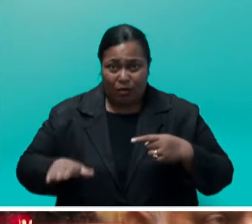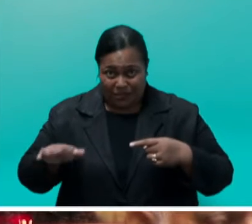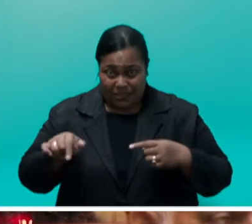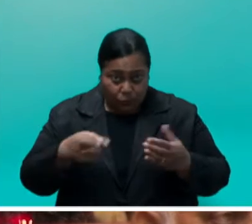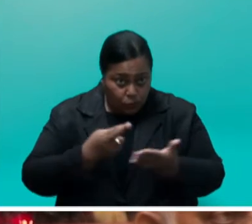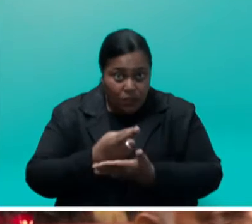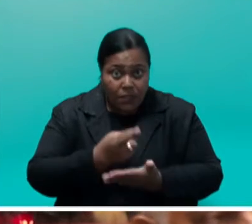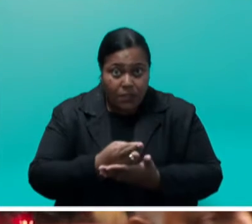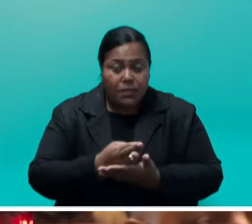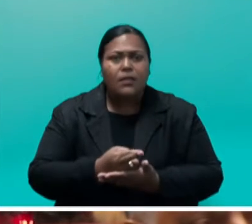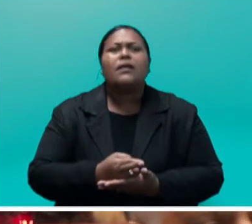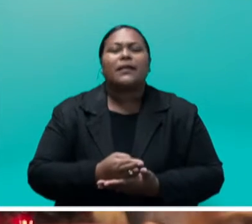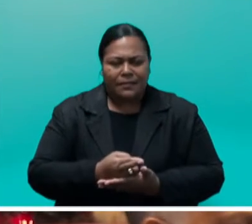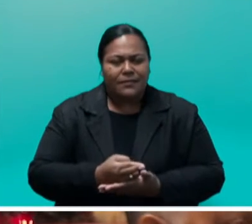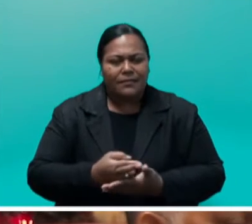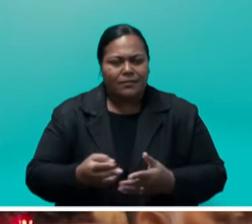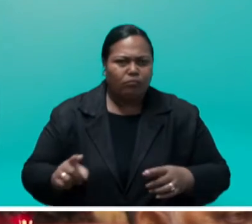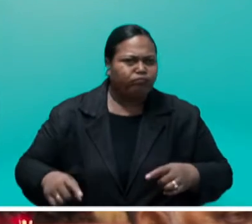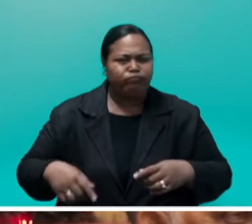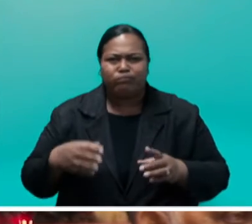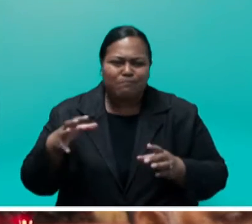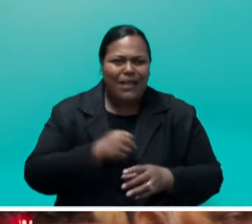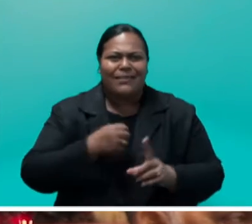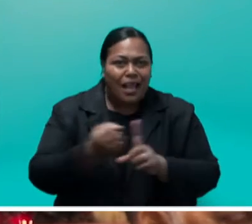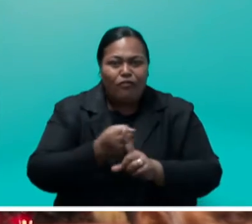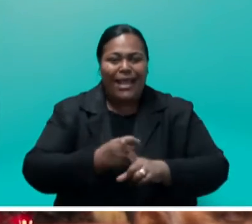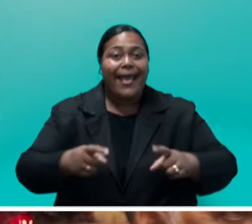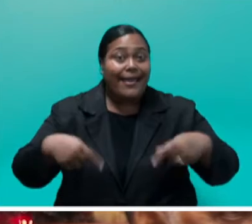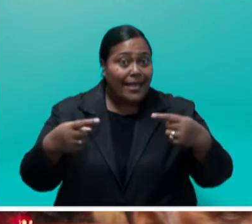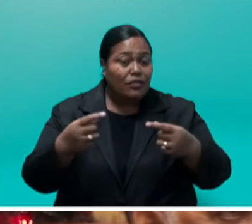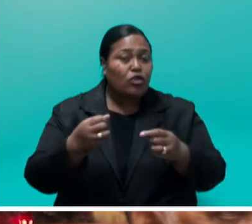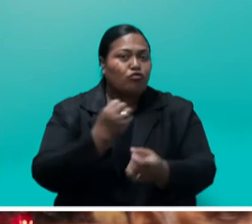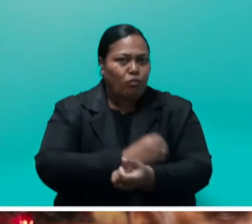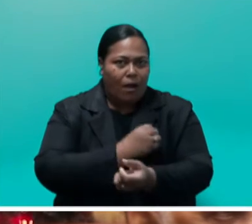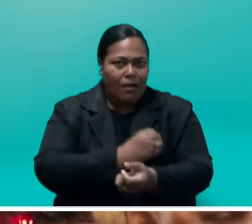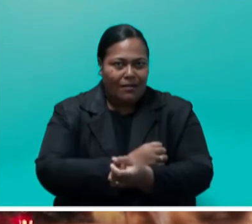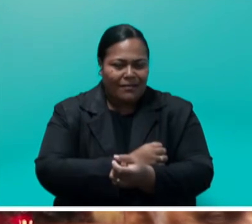a fight against drug and substance abuse, particularly against our youth,